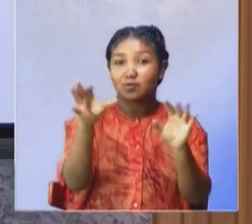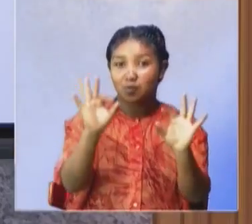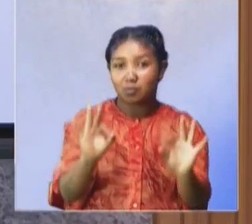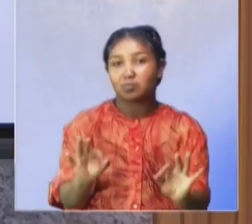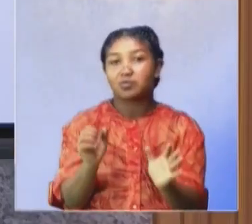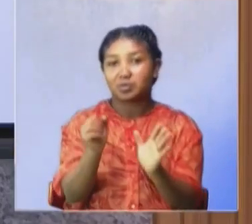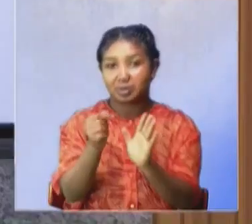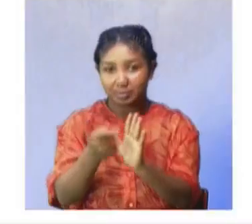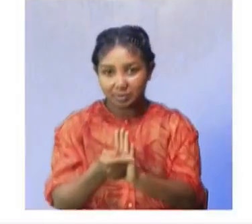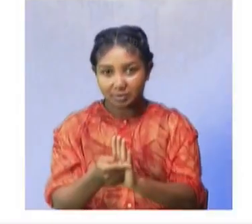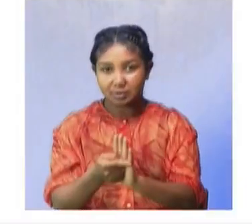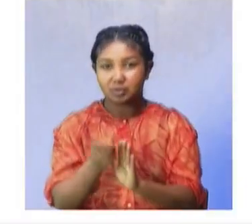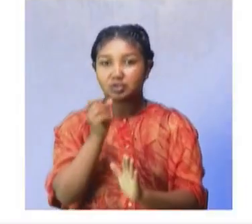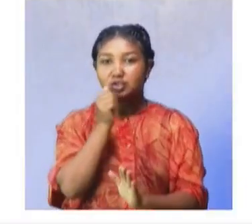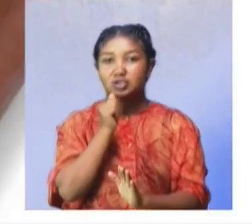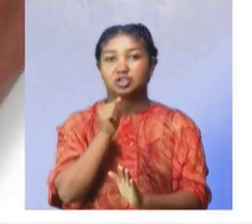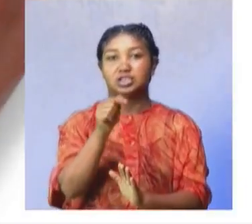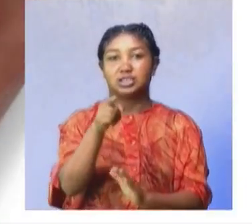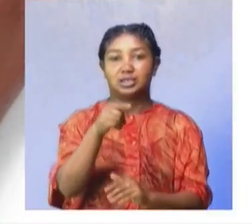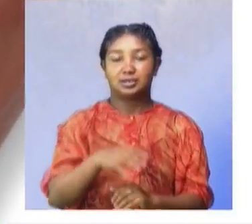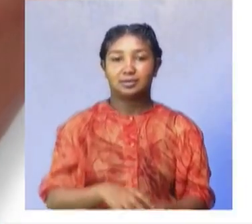say, she